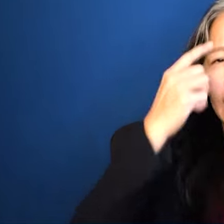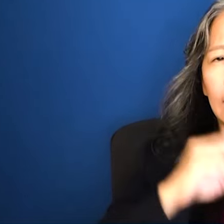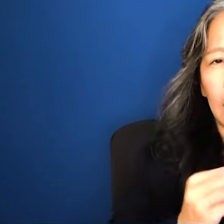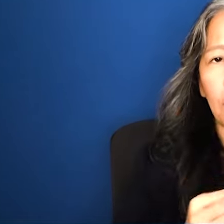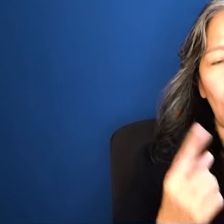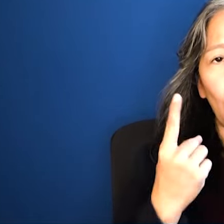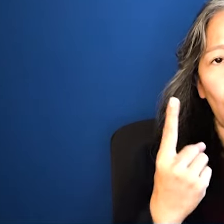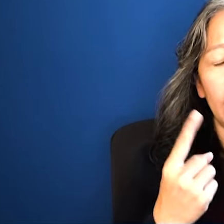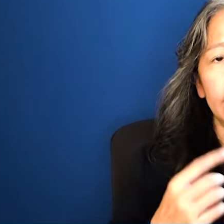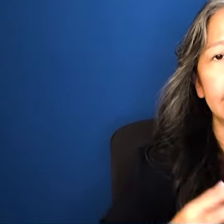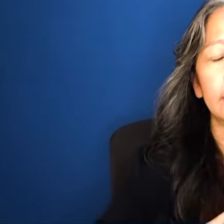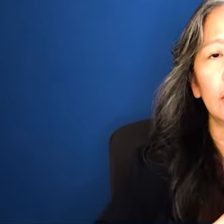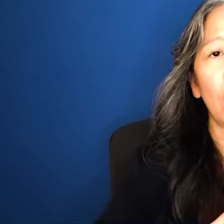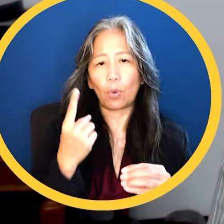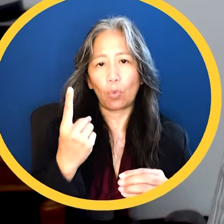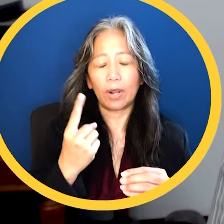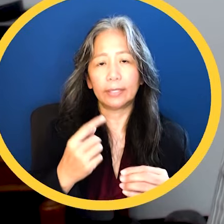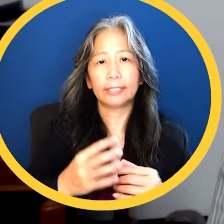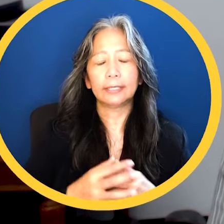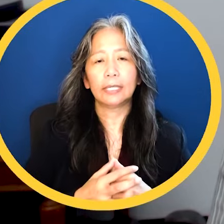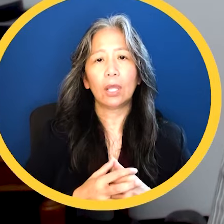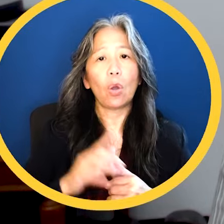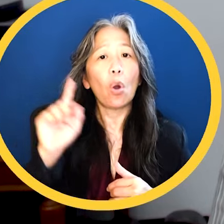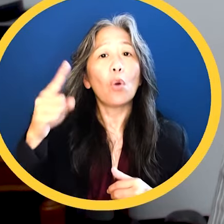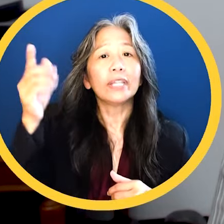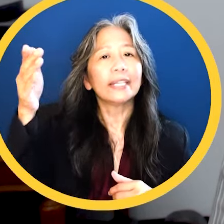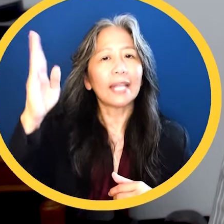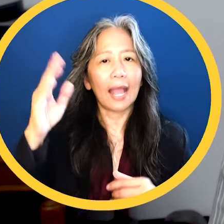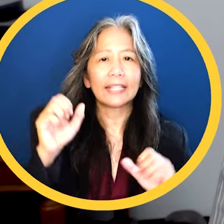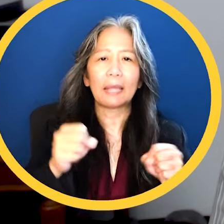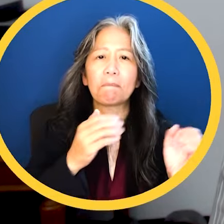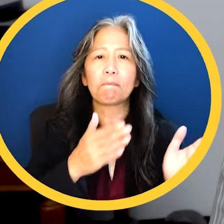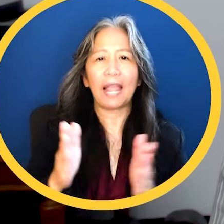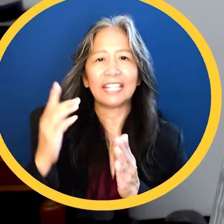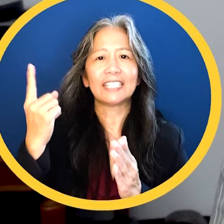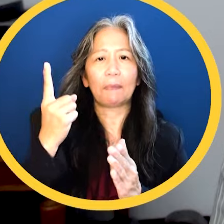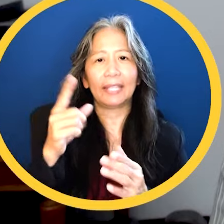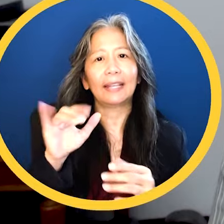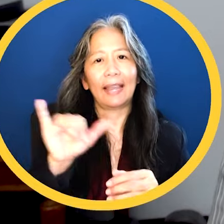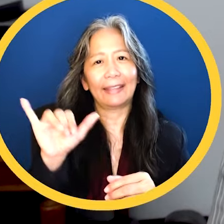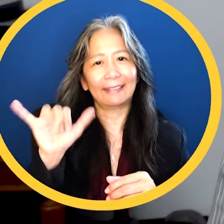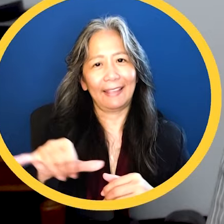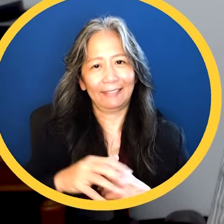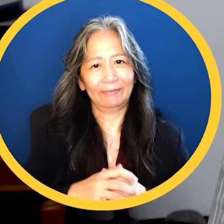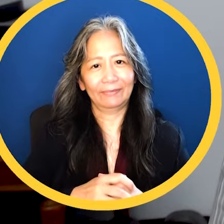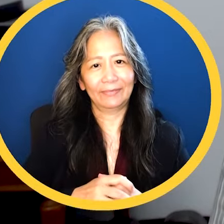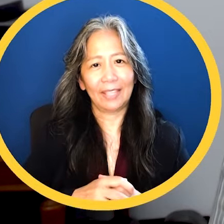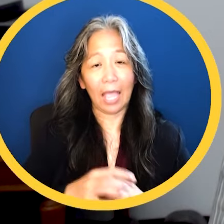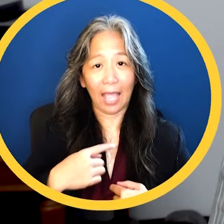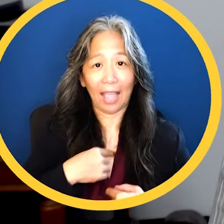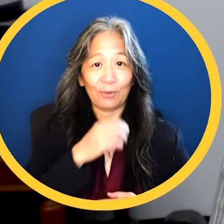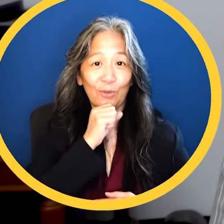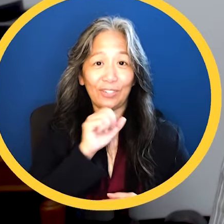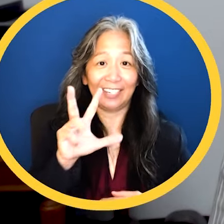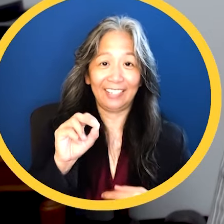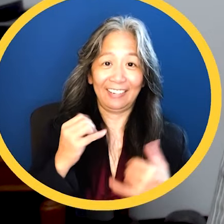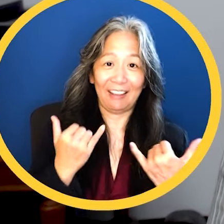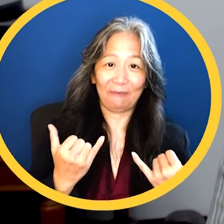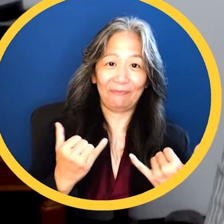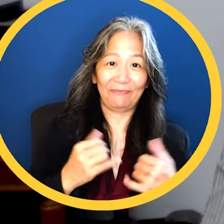I think number one is only God could plan out something like that. Like, I'm 30 years old right